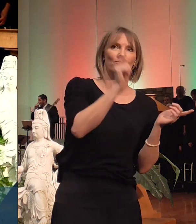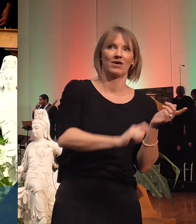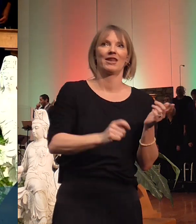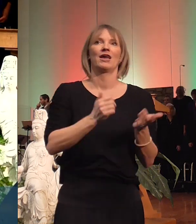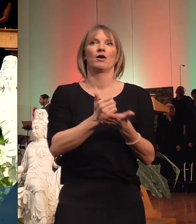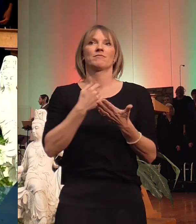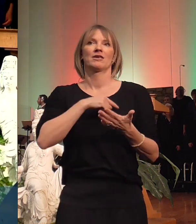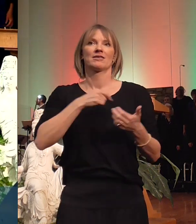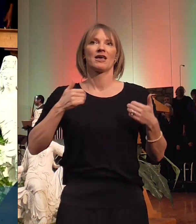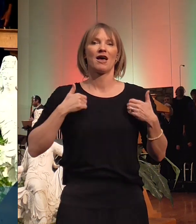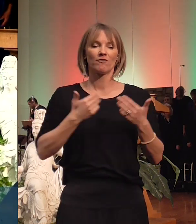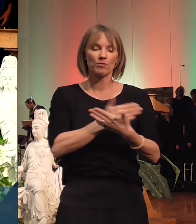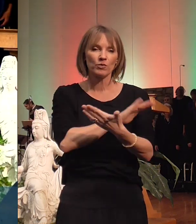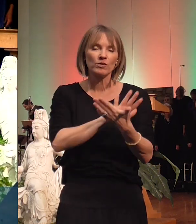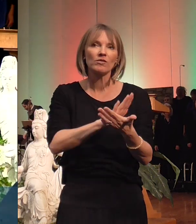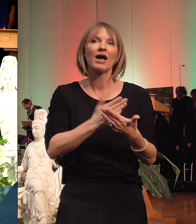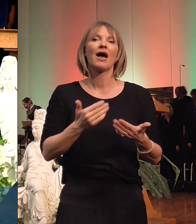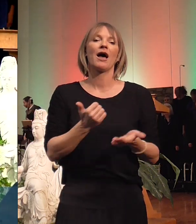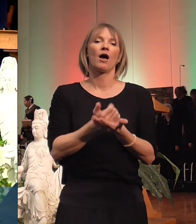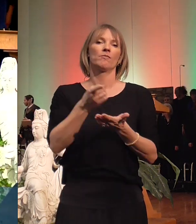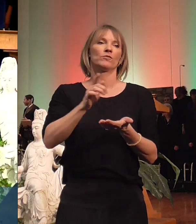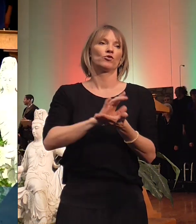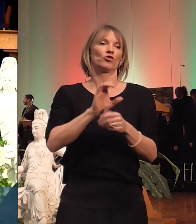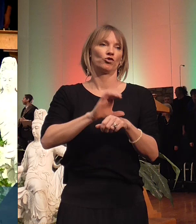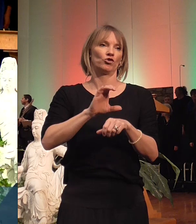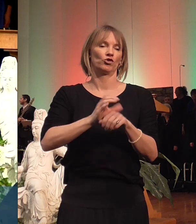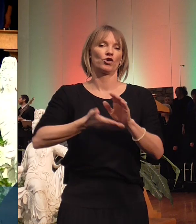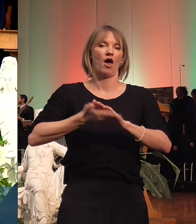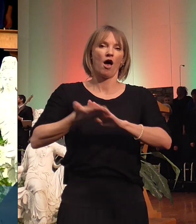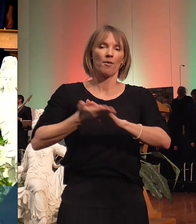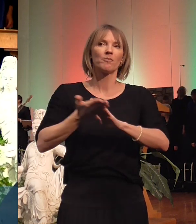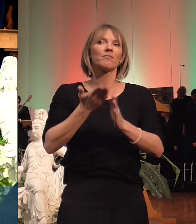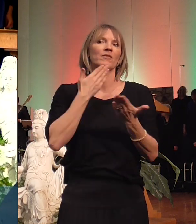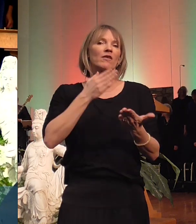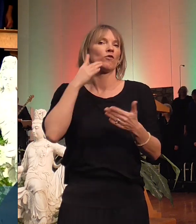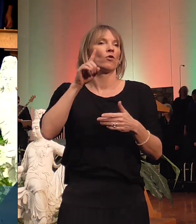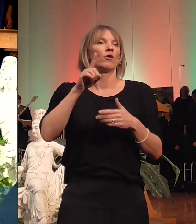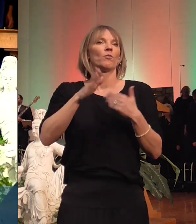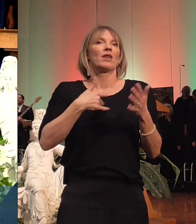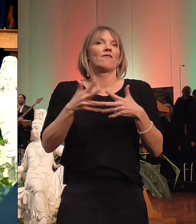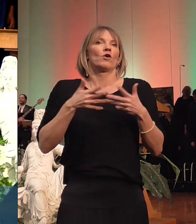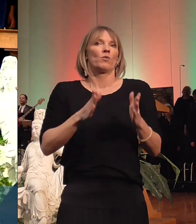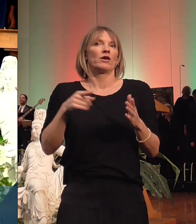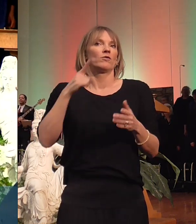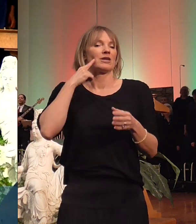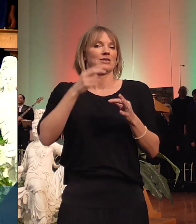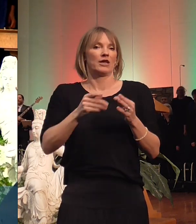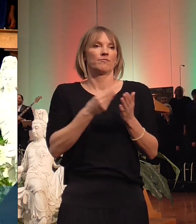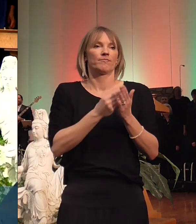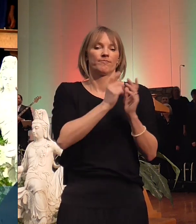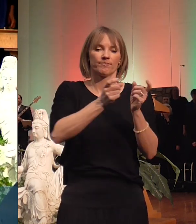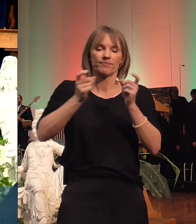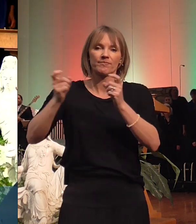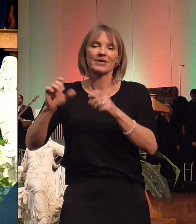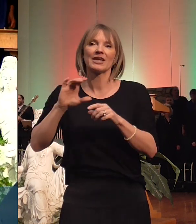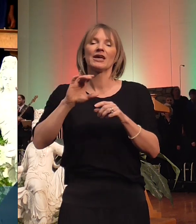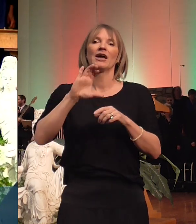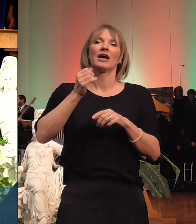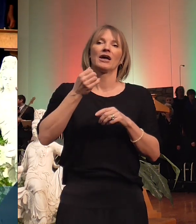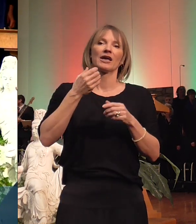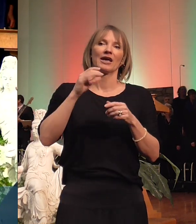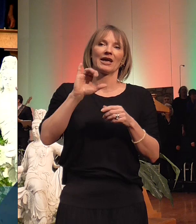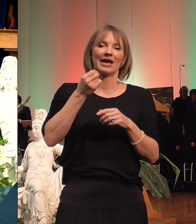have a preschool here. It helps this church operate. And thank you for however you choose to give, whether that's cash or check in the bins, the